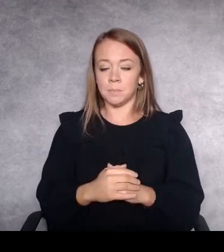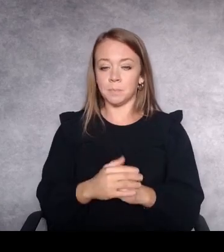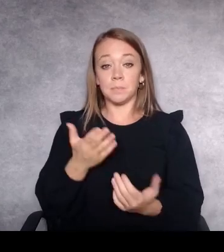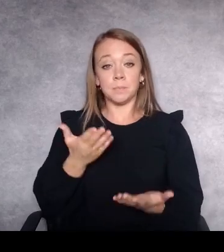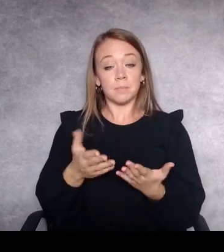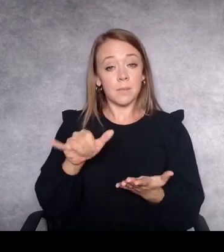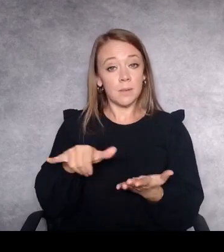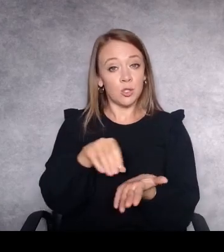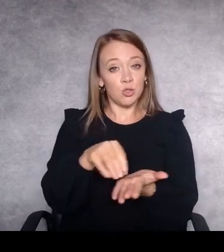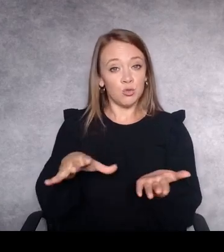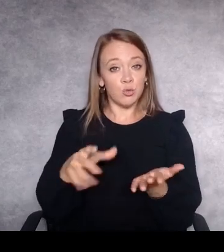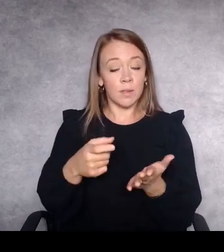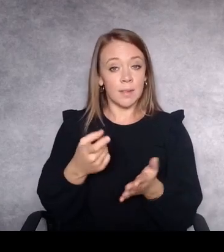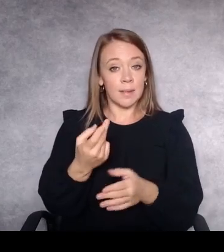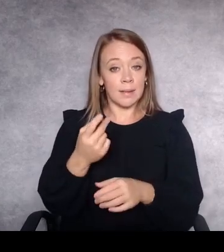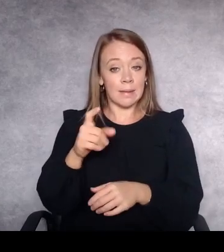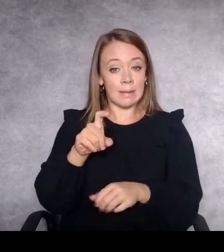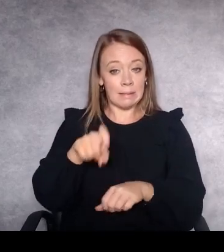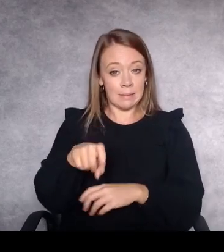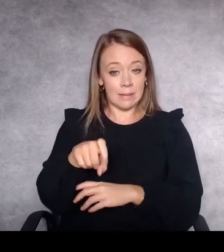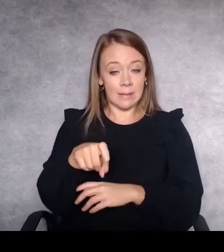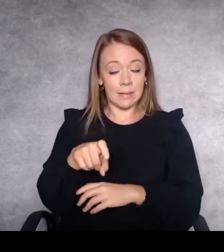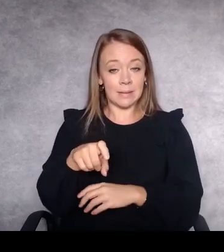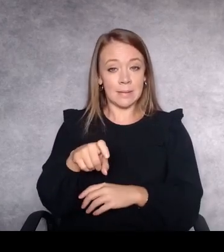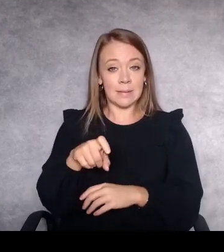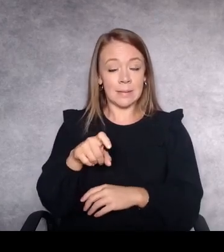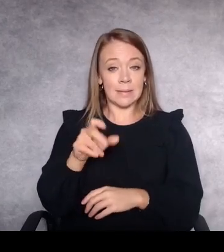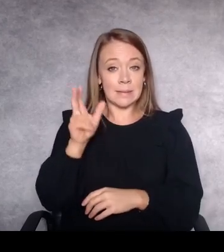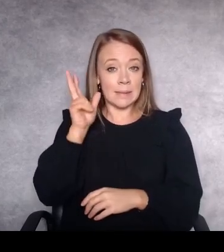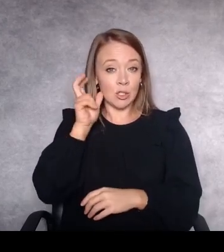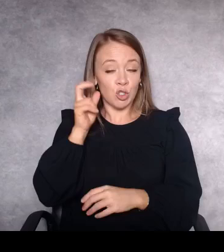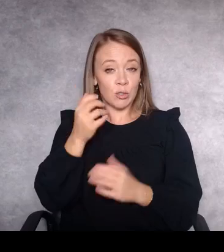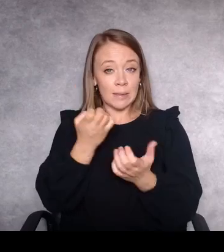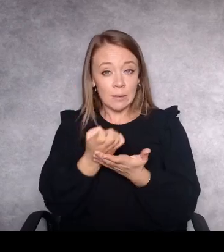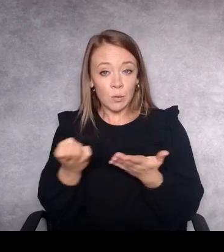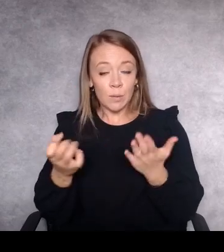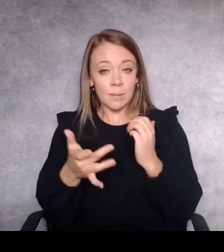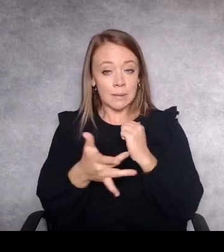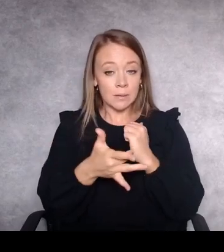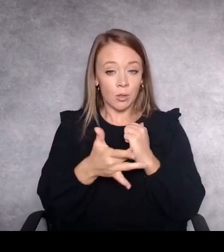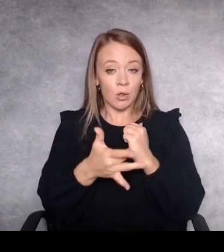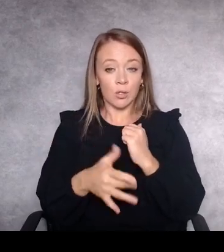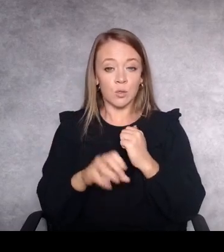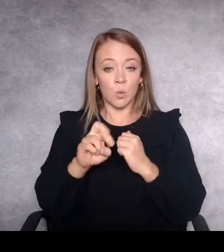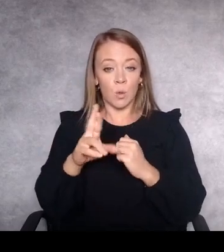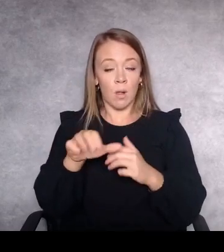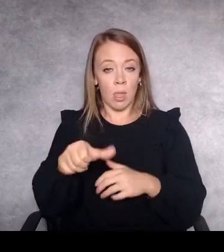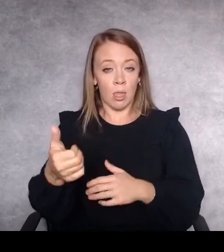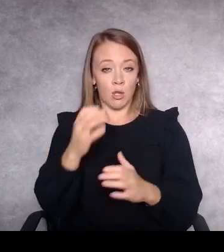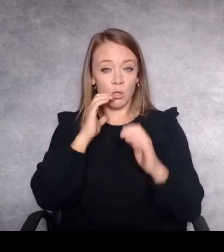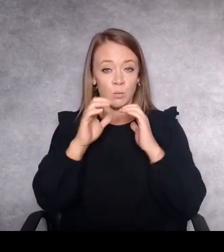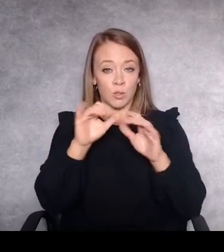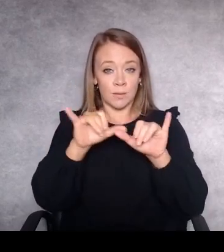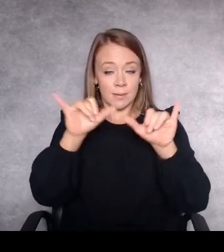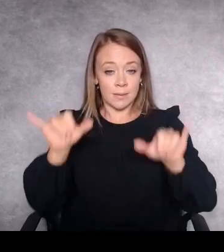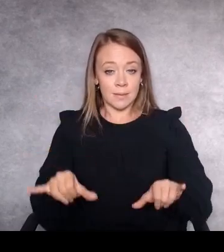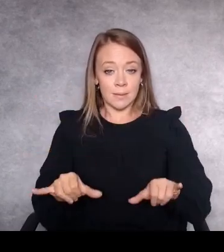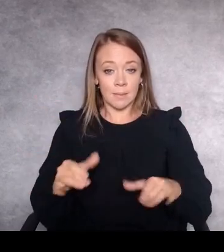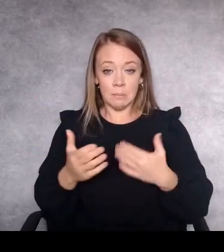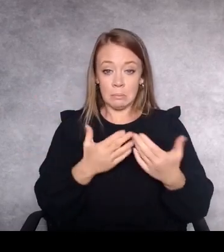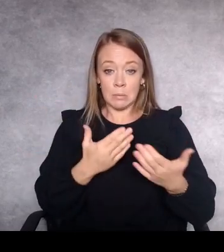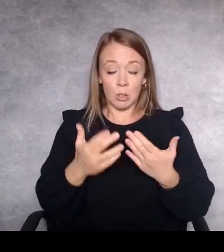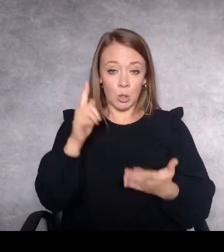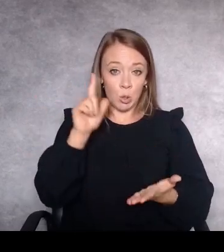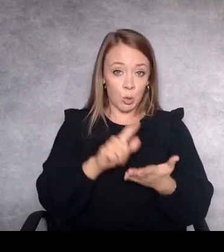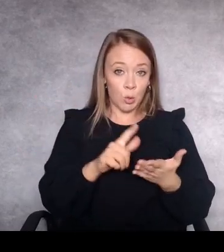If the student requires the use of any hearing devices or other communication systems, regardless of